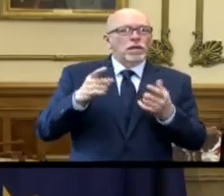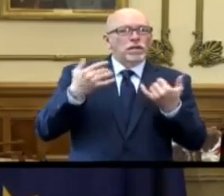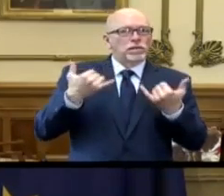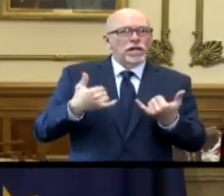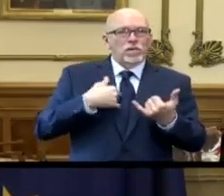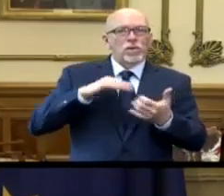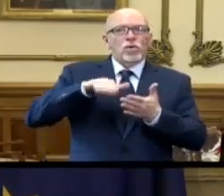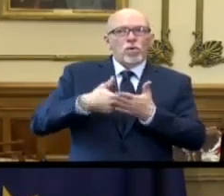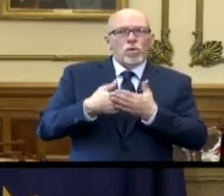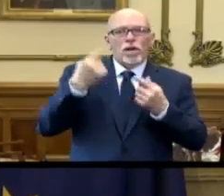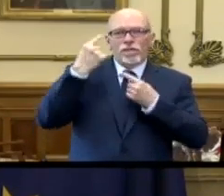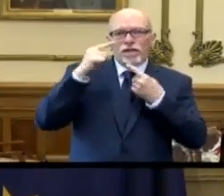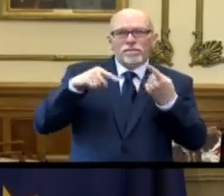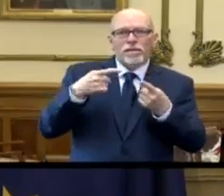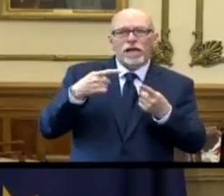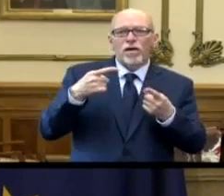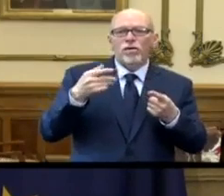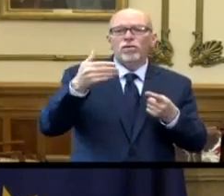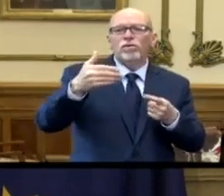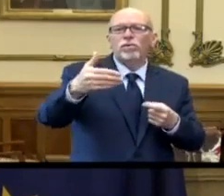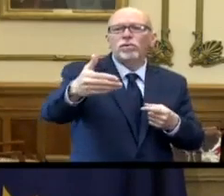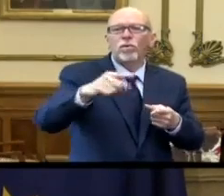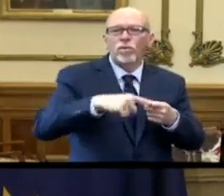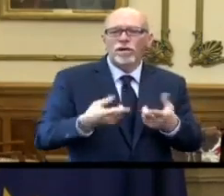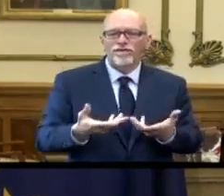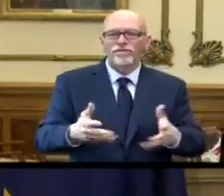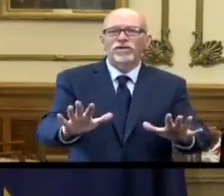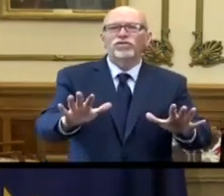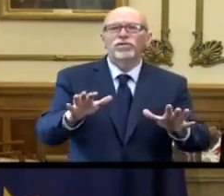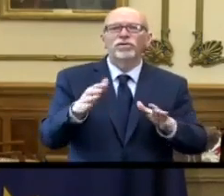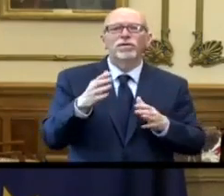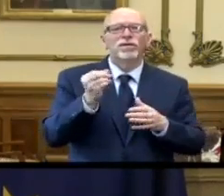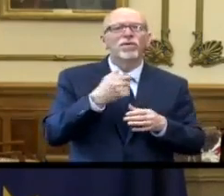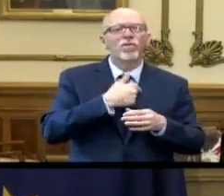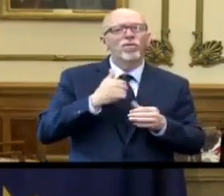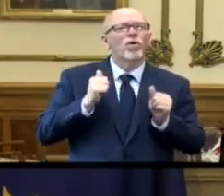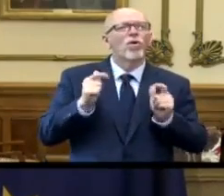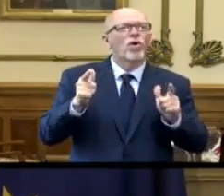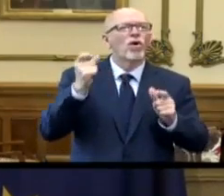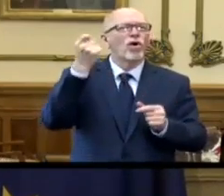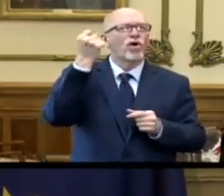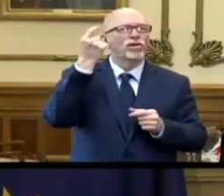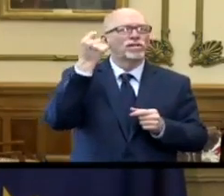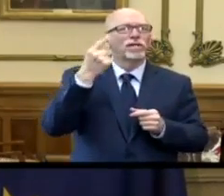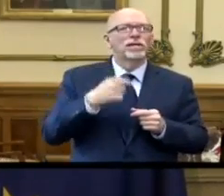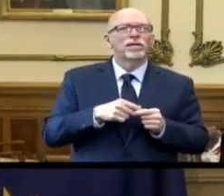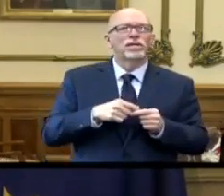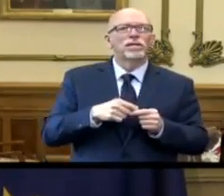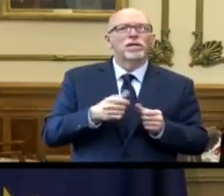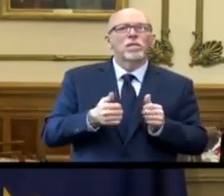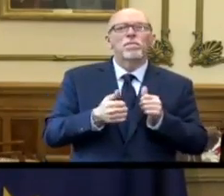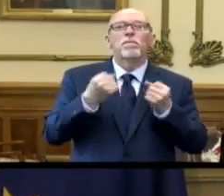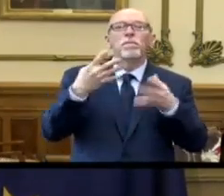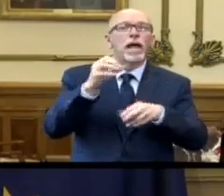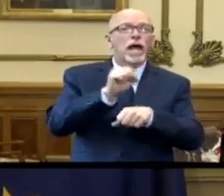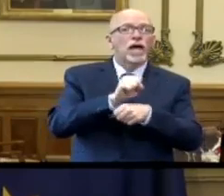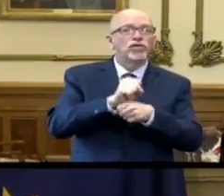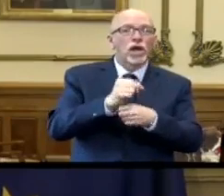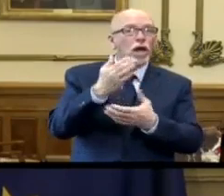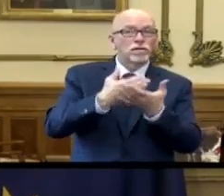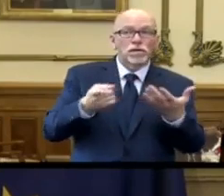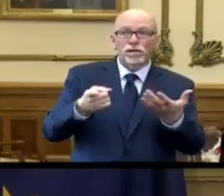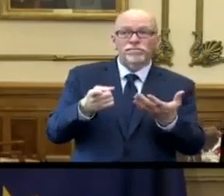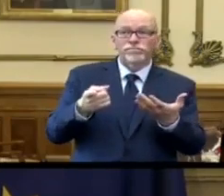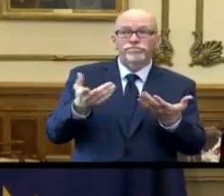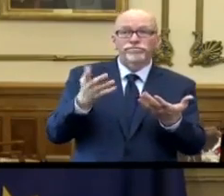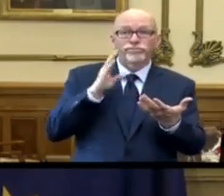all thinking about on the other side of this, and we all understand that many of the jobs, some won't be there.